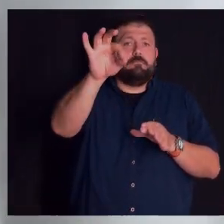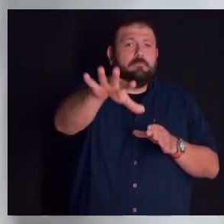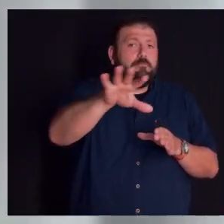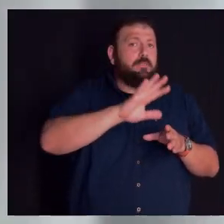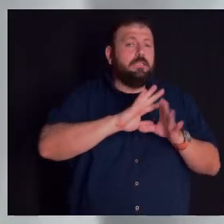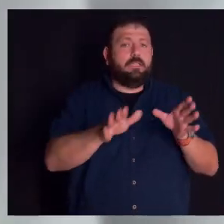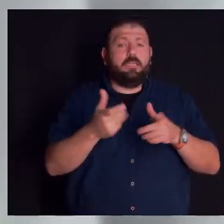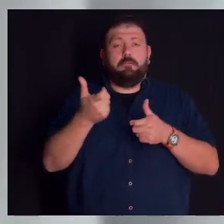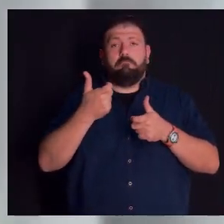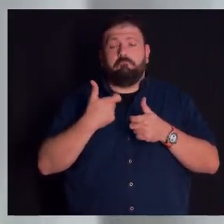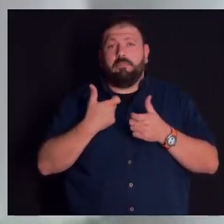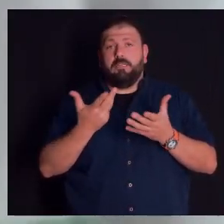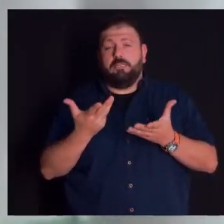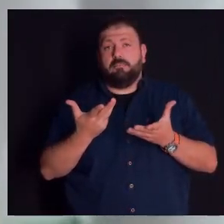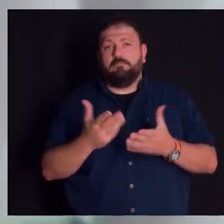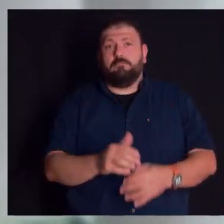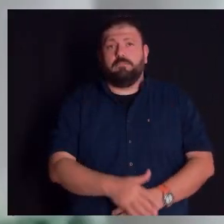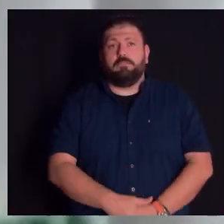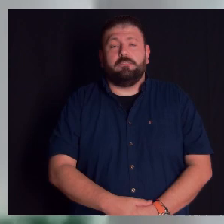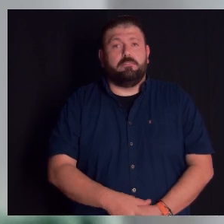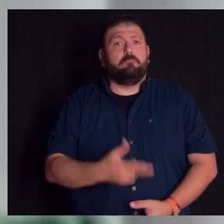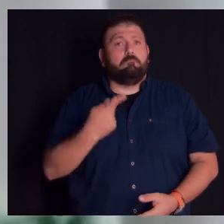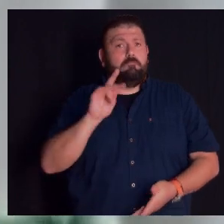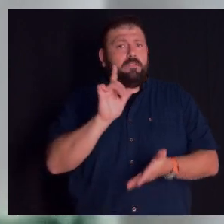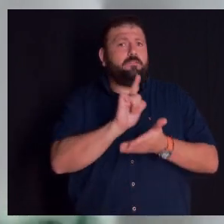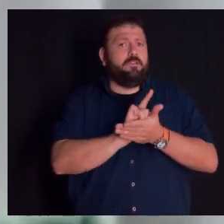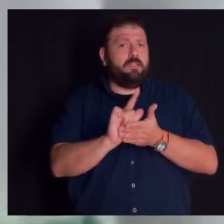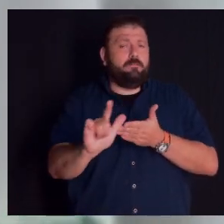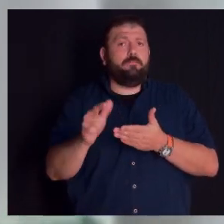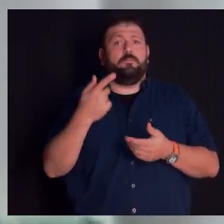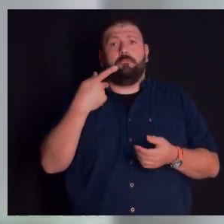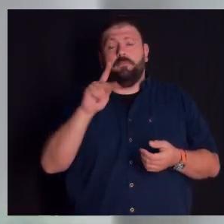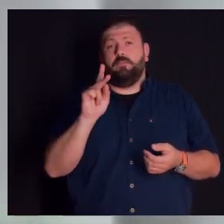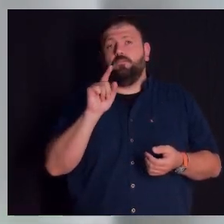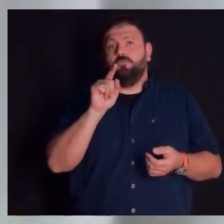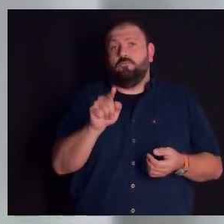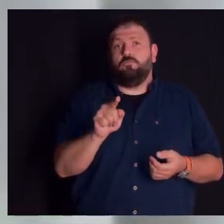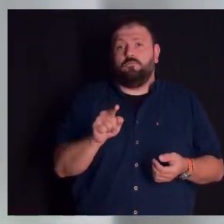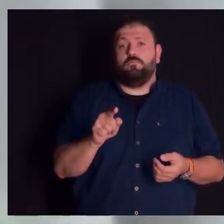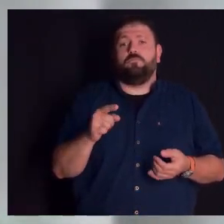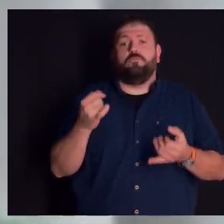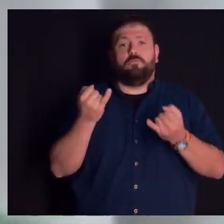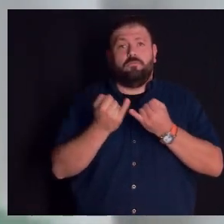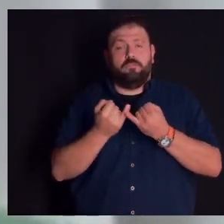to put everything in a plastic bag and clean. But